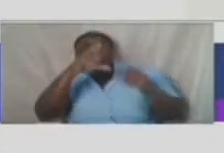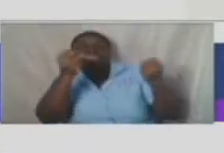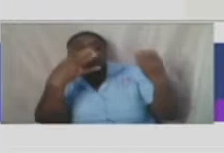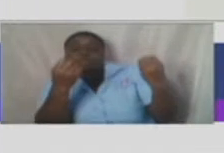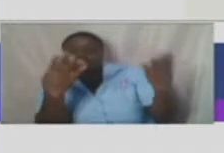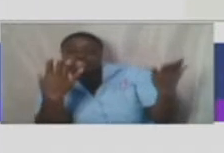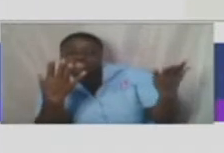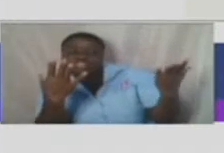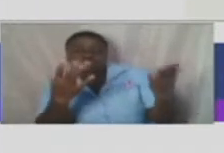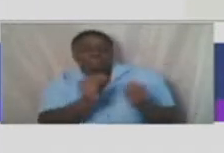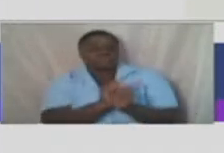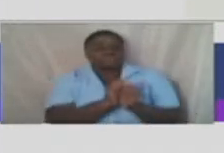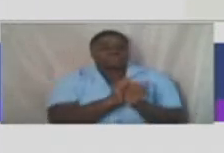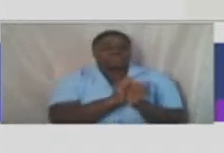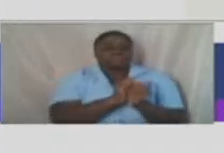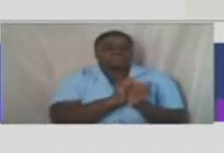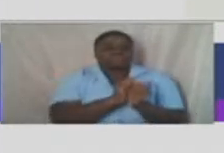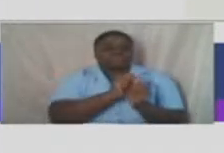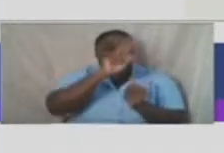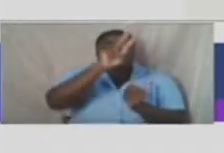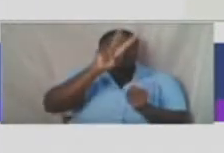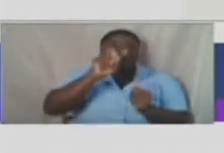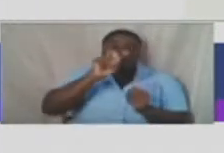and private facilities,